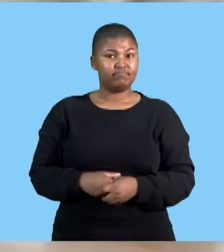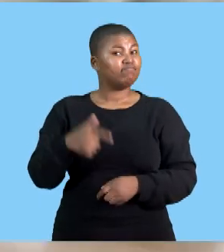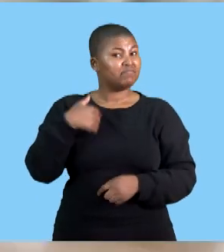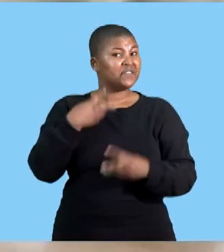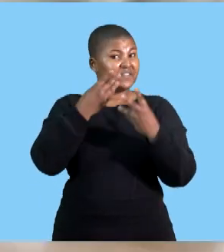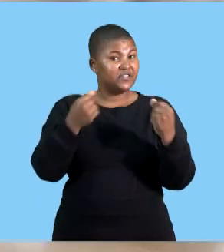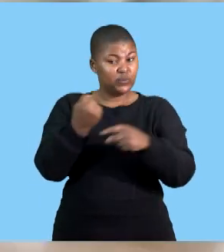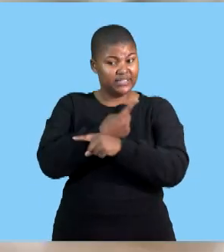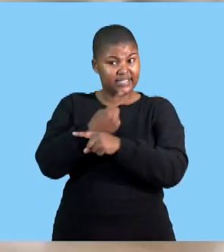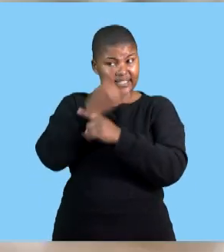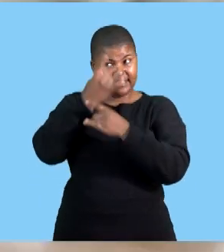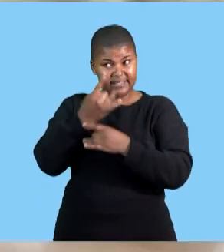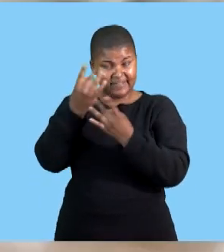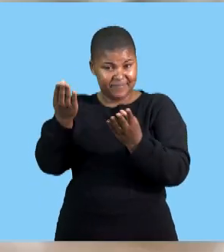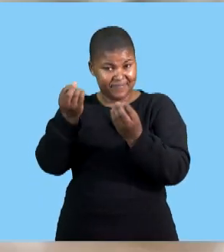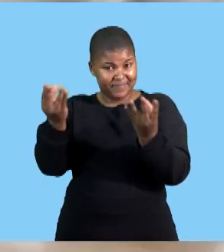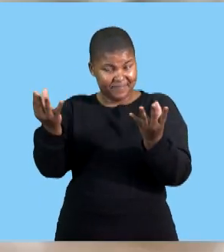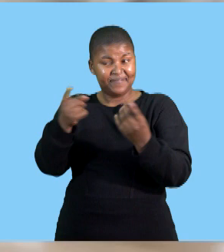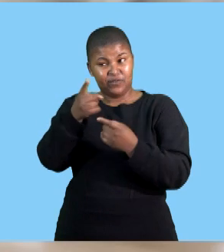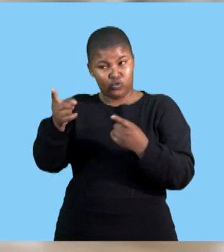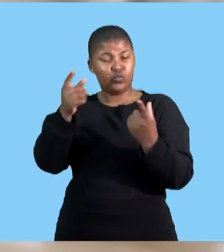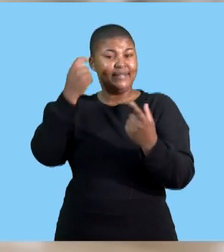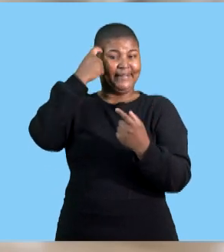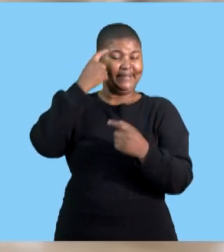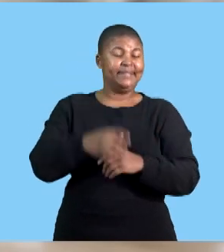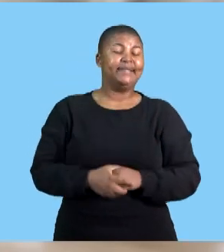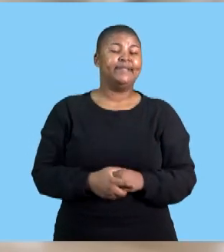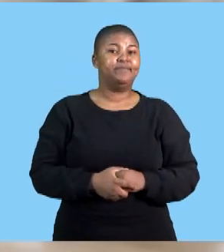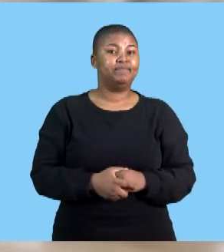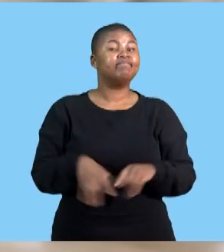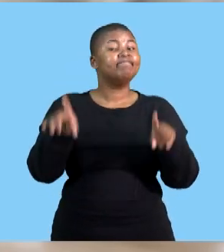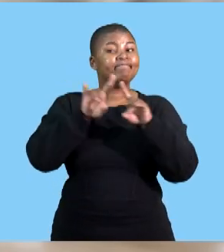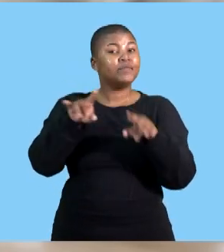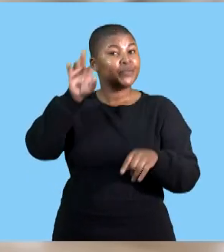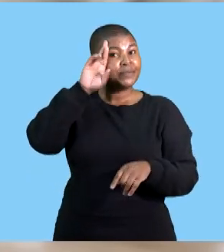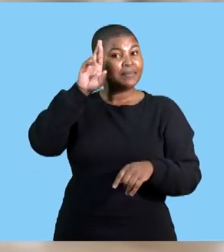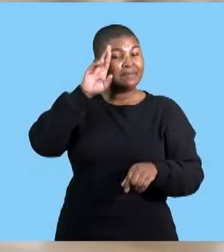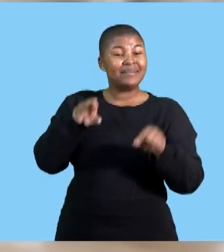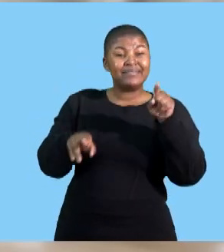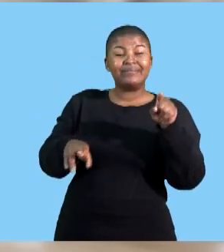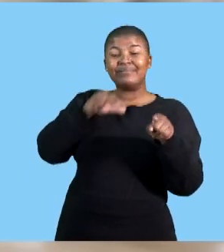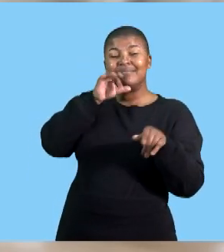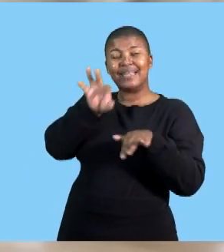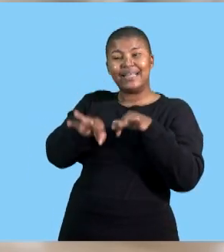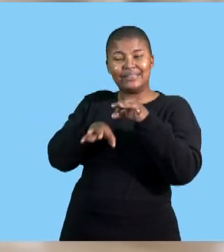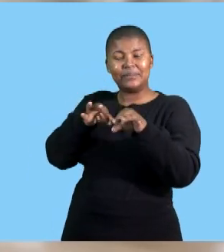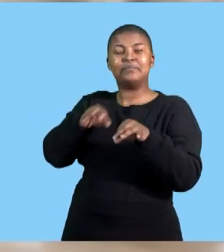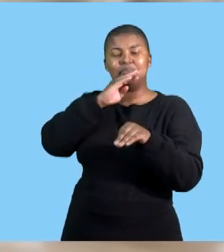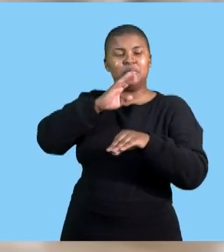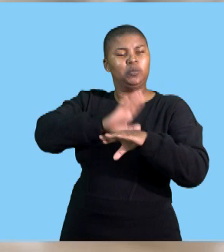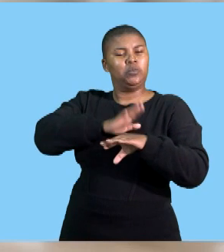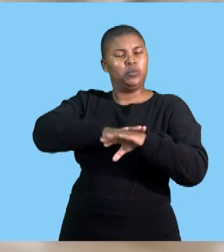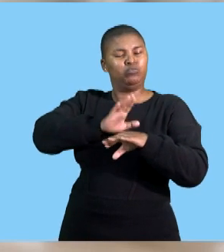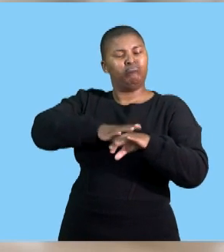I give you a few seconds to think about it, remember that when you are asked to explain, you need to elaborate